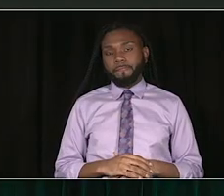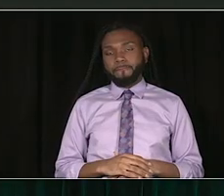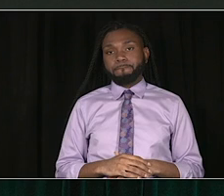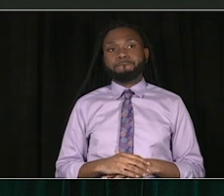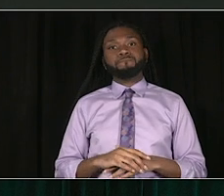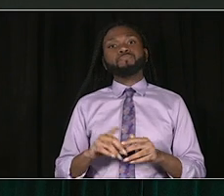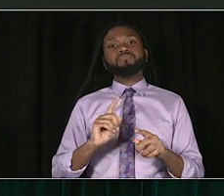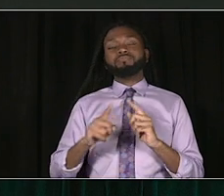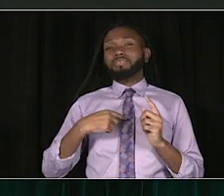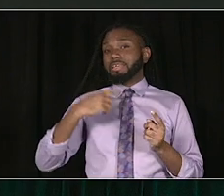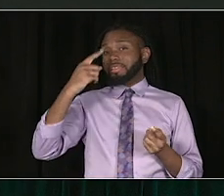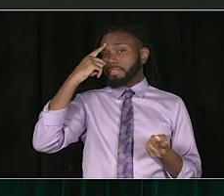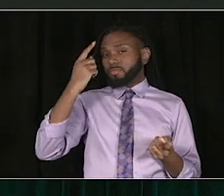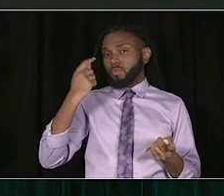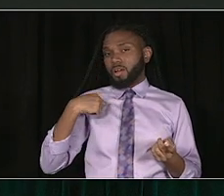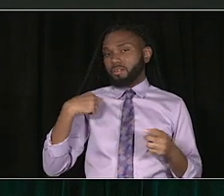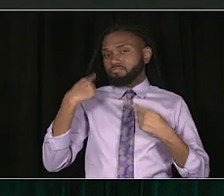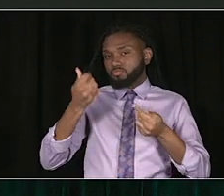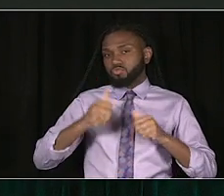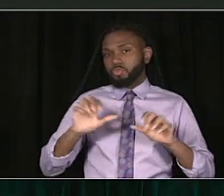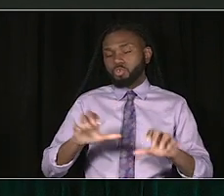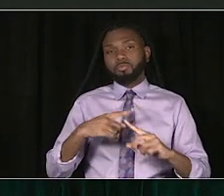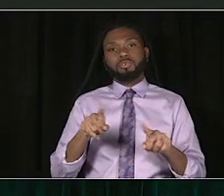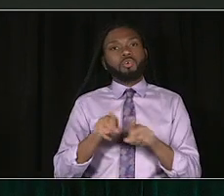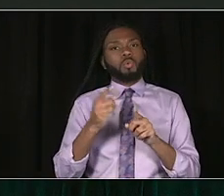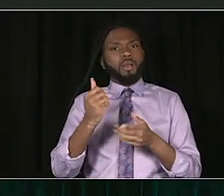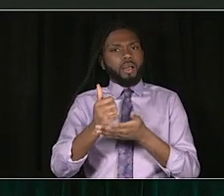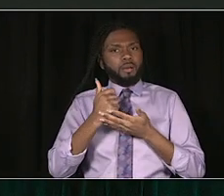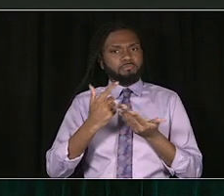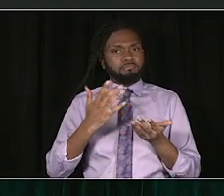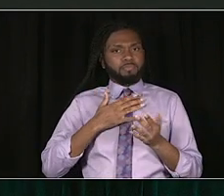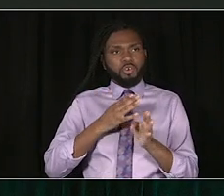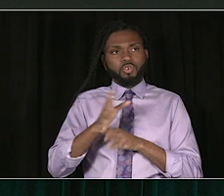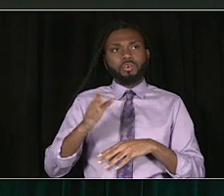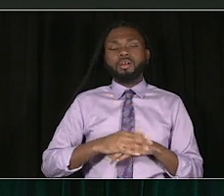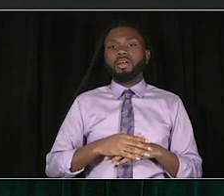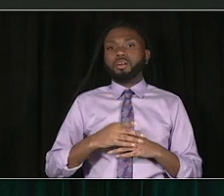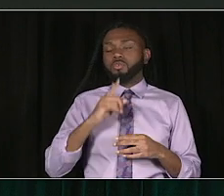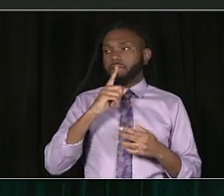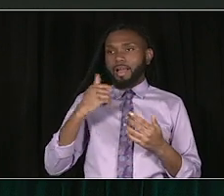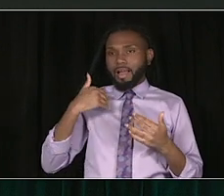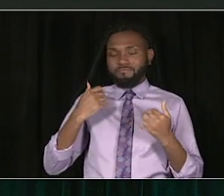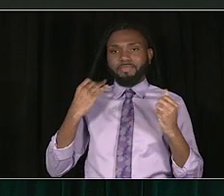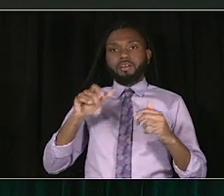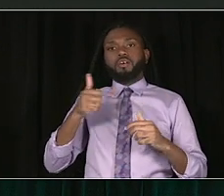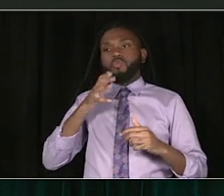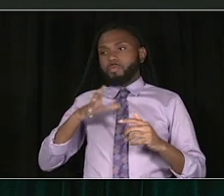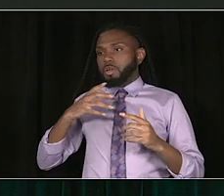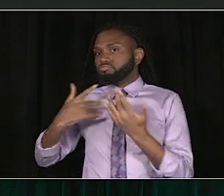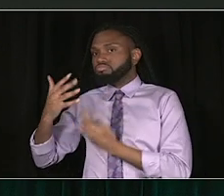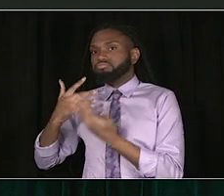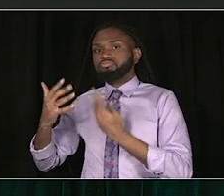But I think what I've tried to do and what has really helped me in my career is I have amazing networks of women around me. I've also had amazing